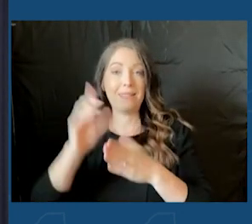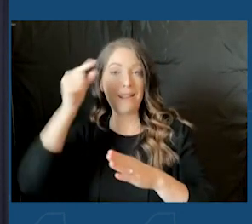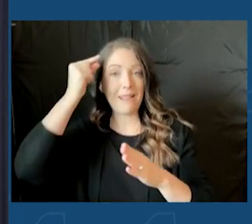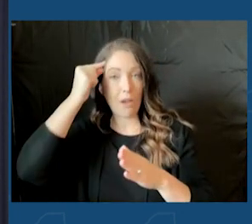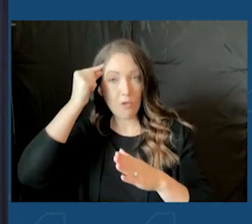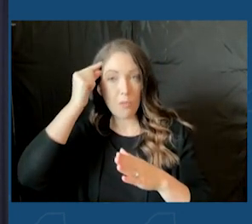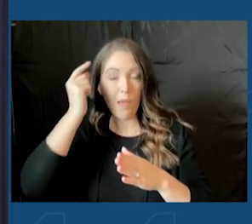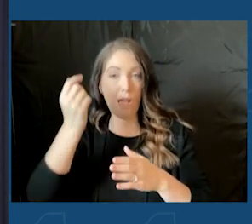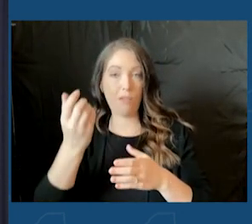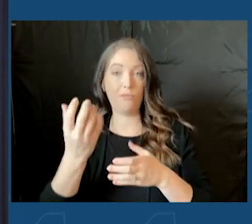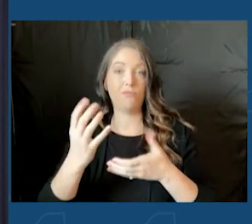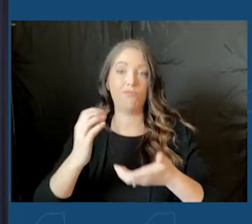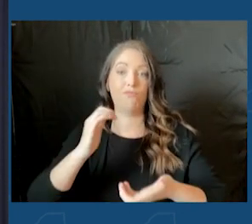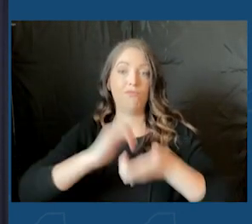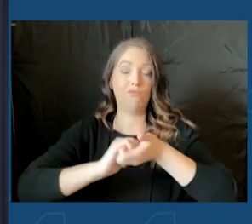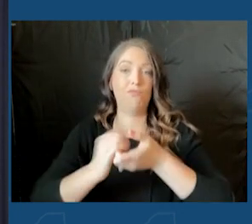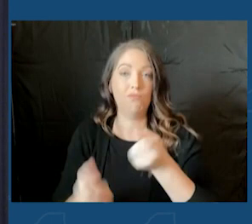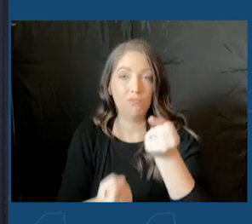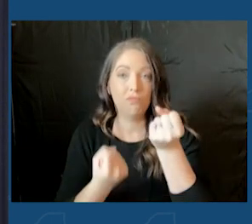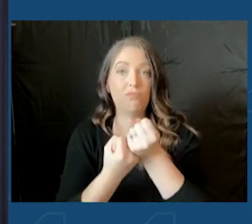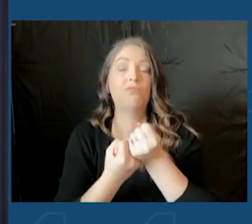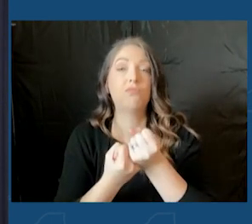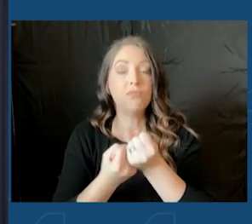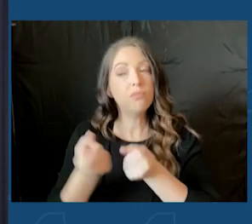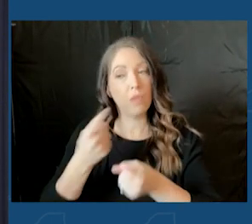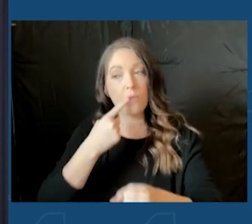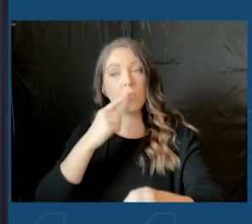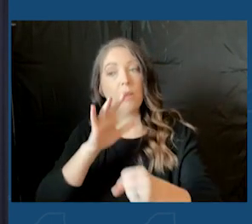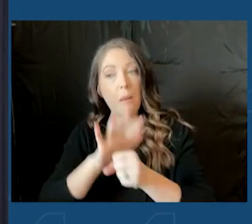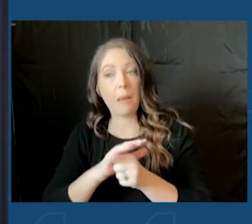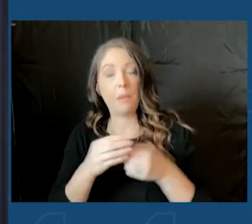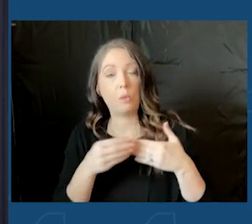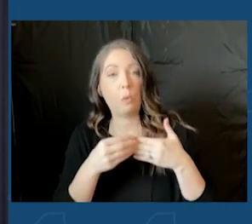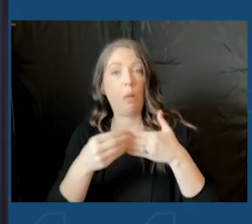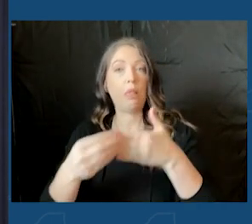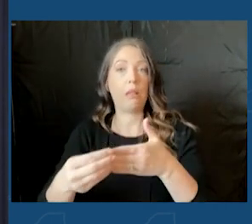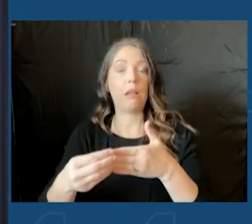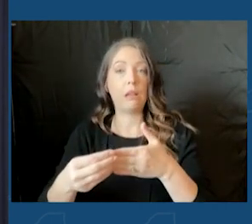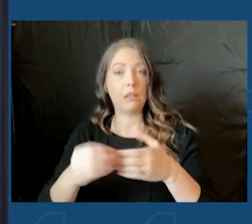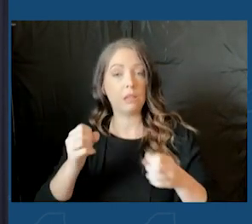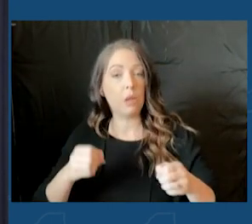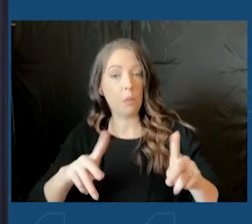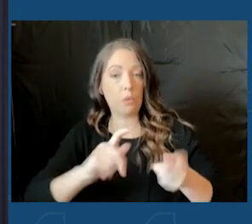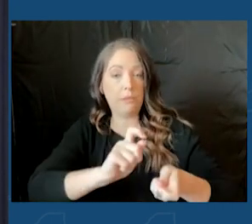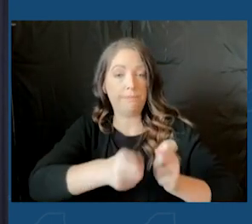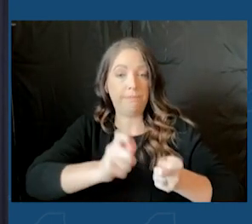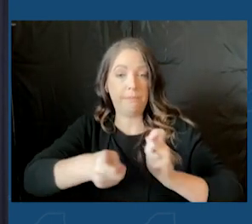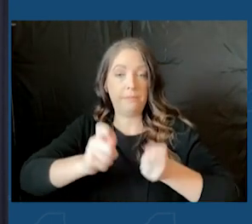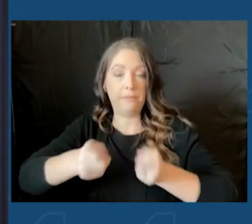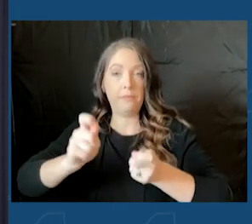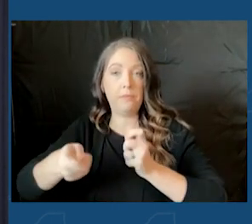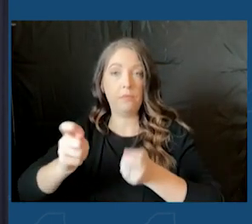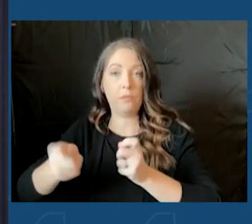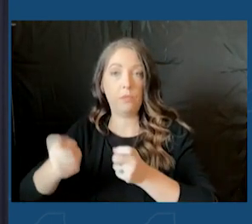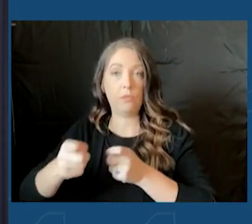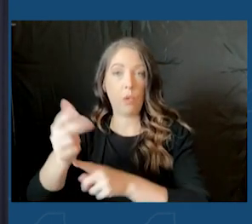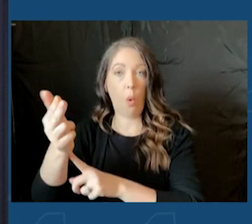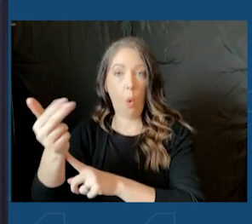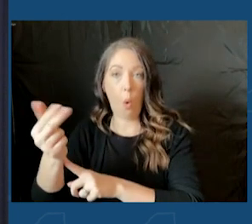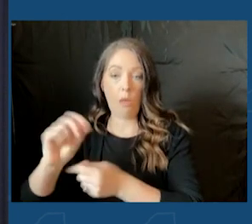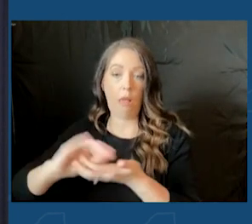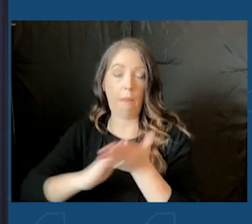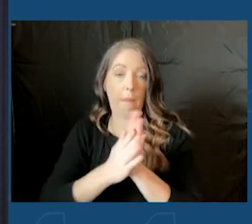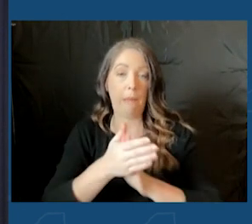flexibility necessary, and is making a real commitment to lead the way at making these conversions, making converting hotels to permanent